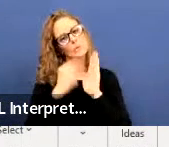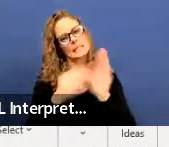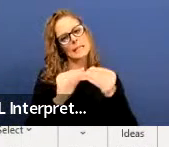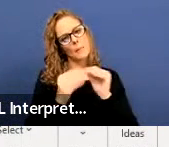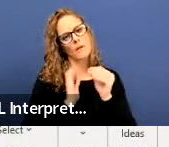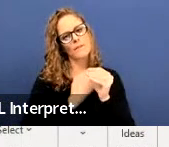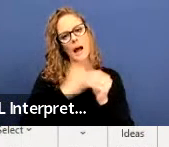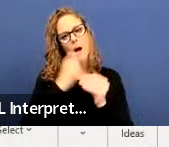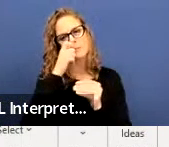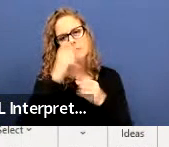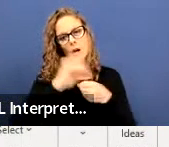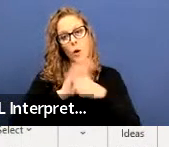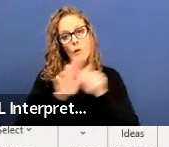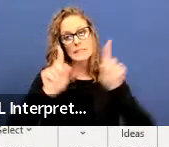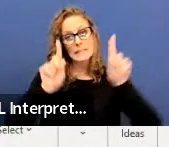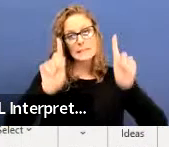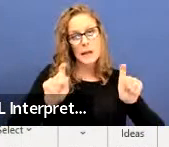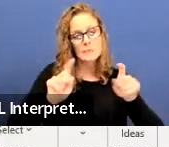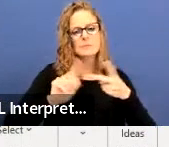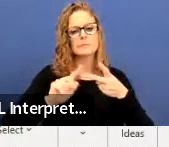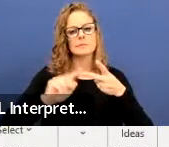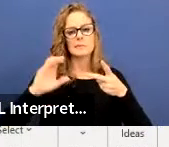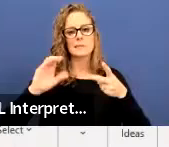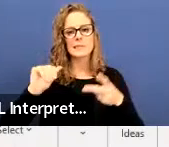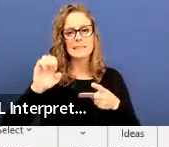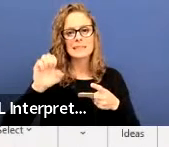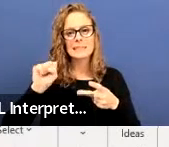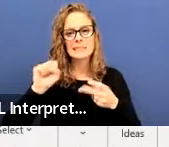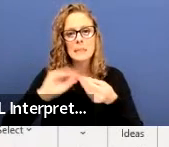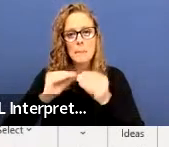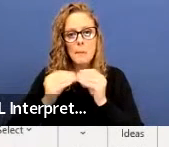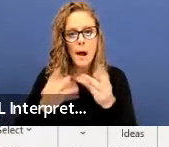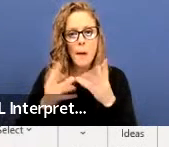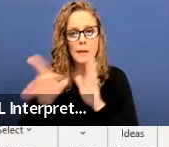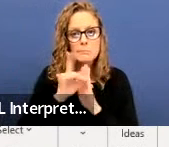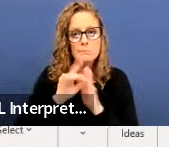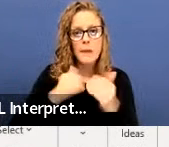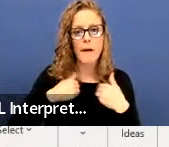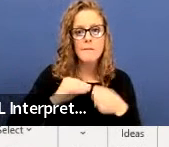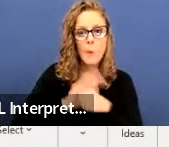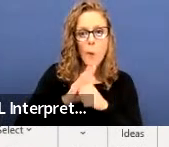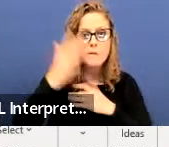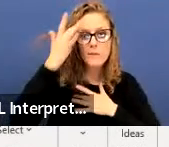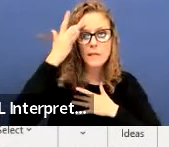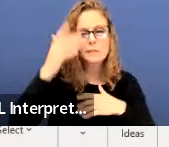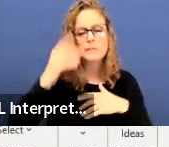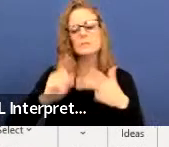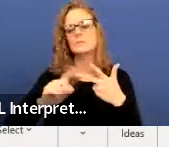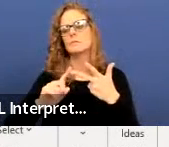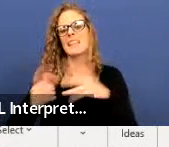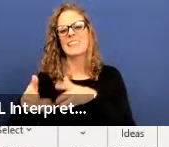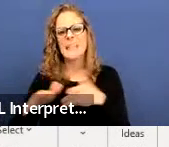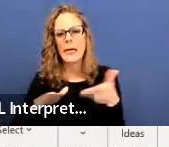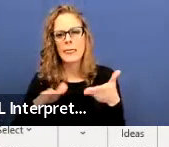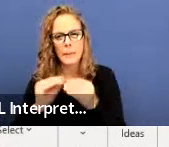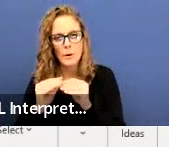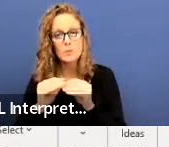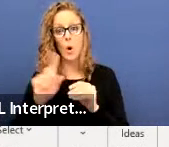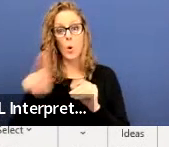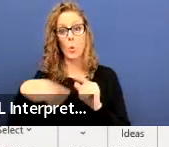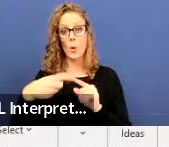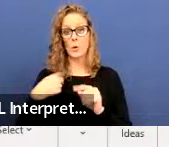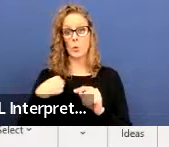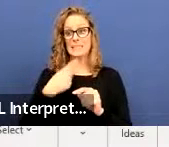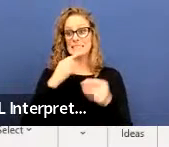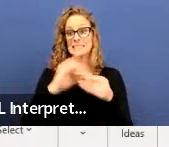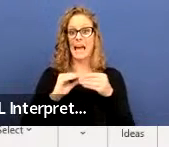COVID testing, the cases, and also the death. And so when we say we're all in it together and we're working together, this is what